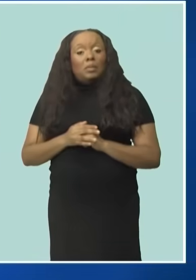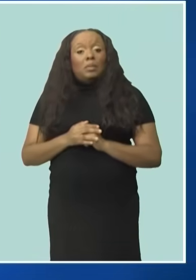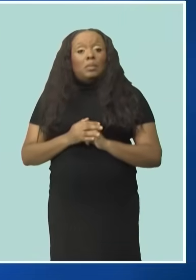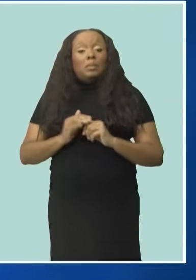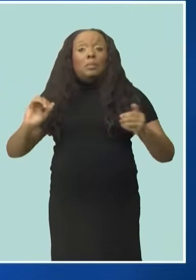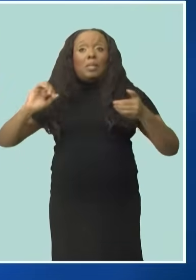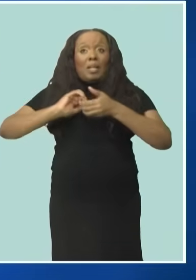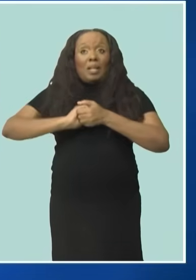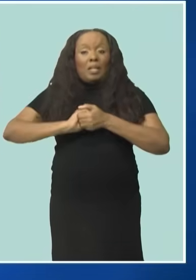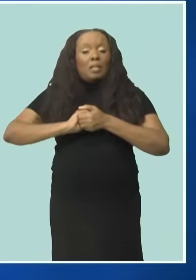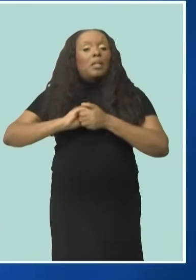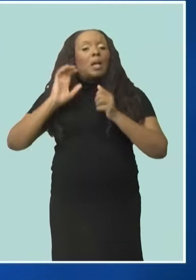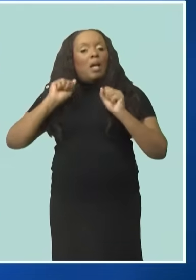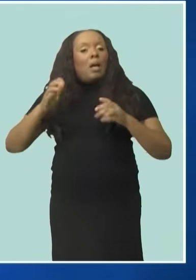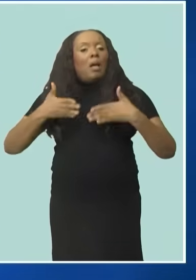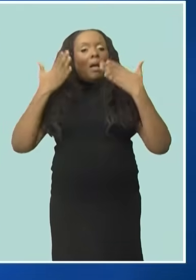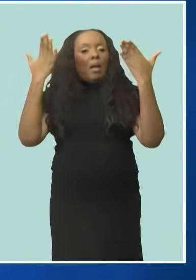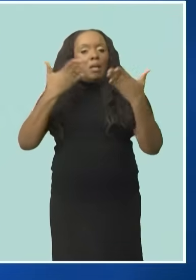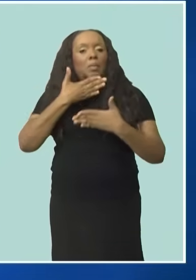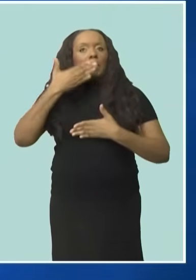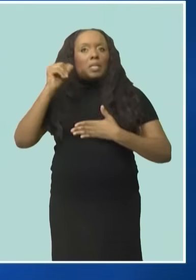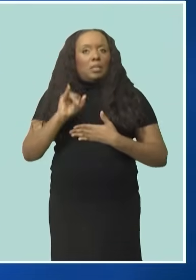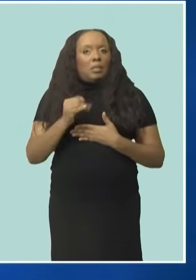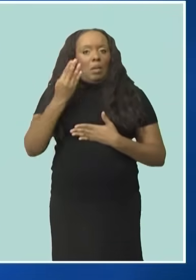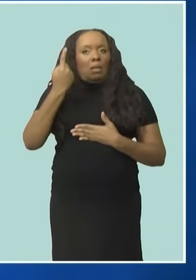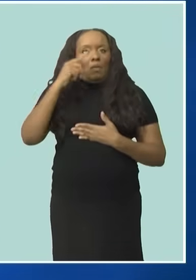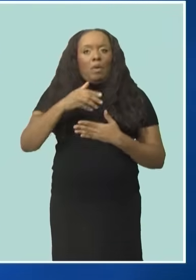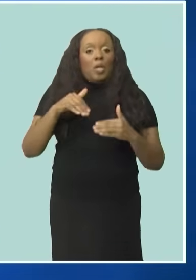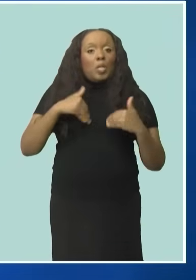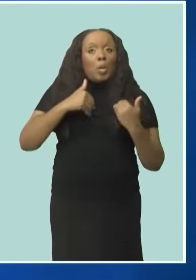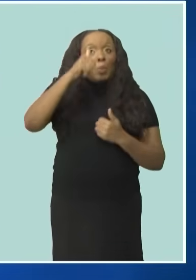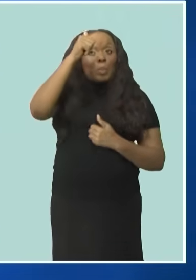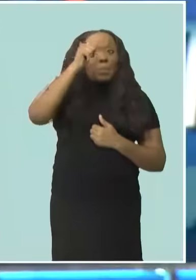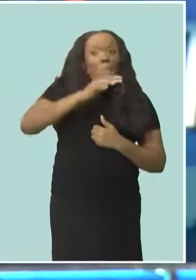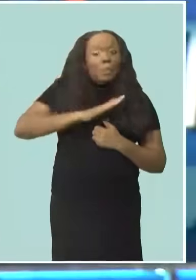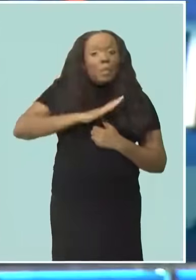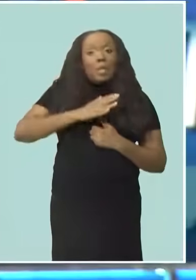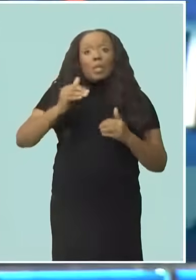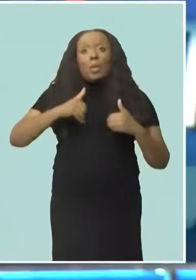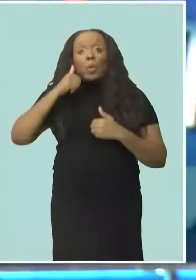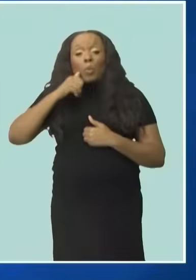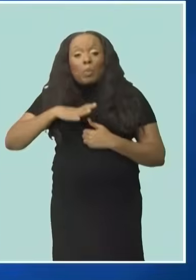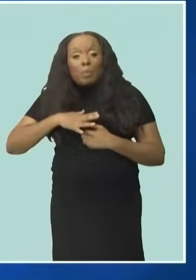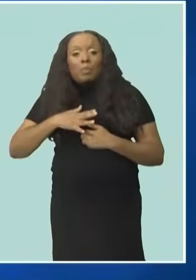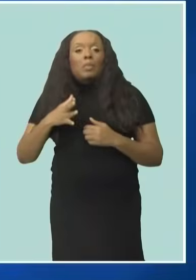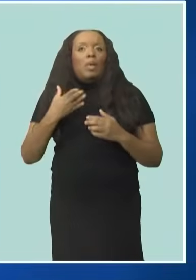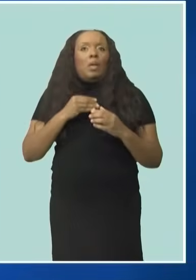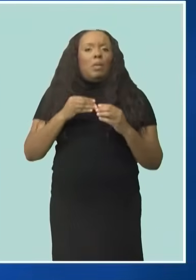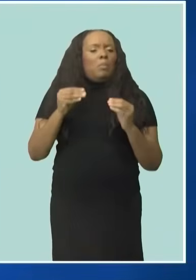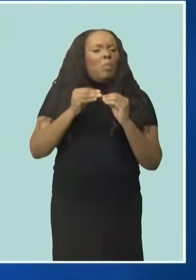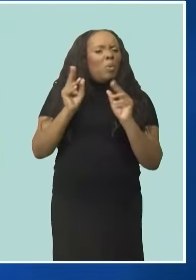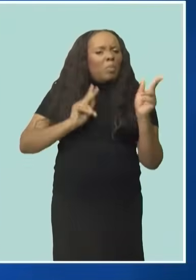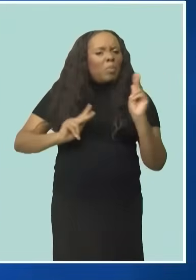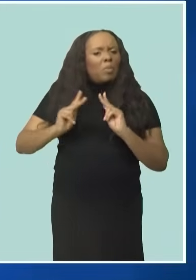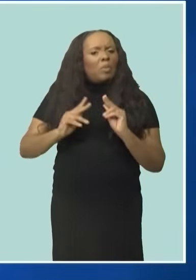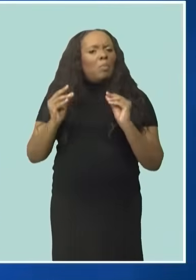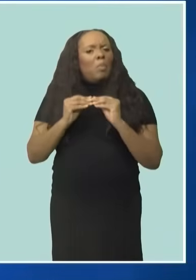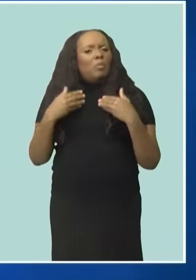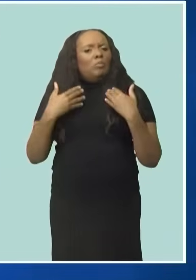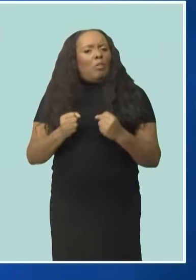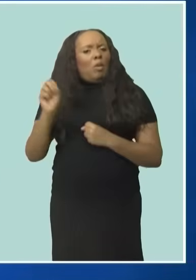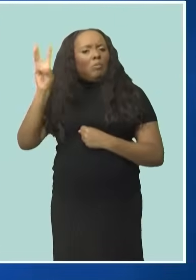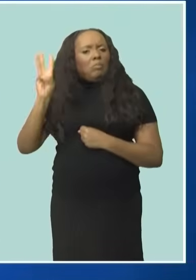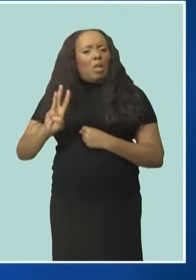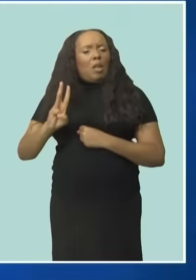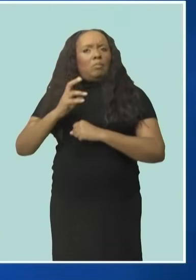decent jobs, especially for the youth and women, and build more inclusive and climate-resilient economies. She